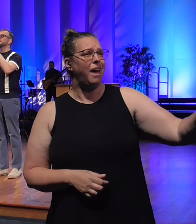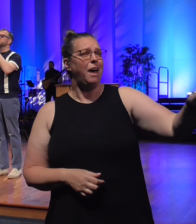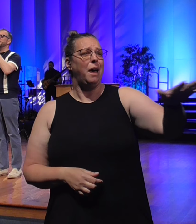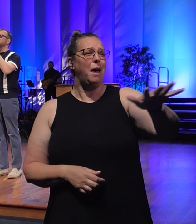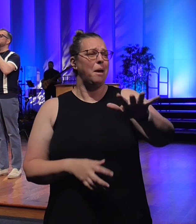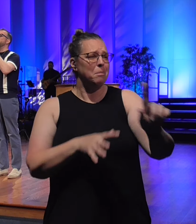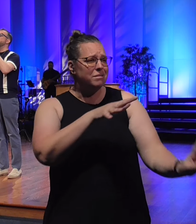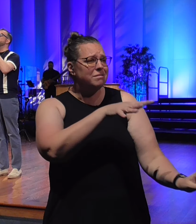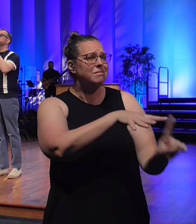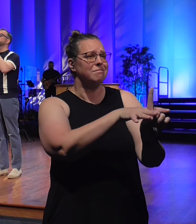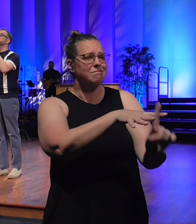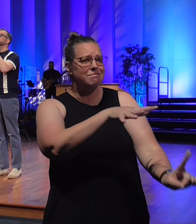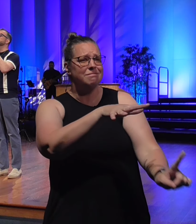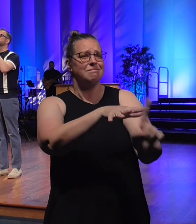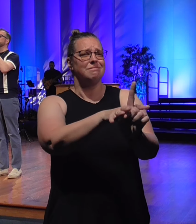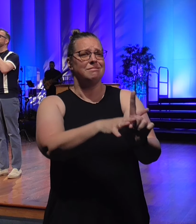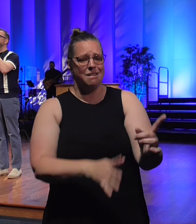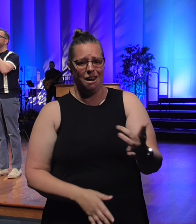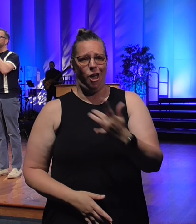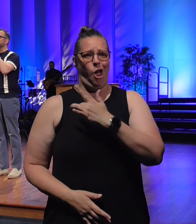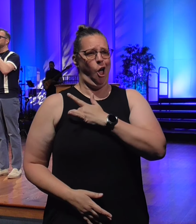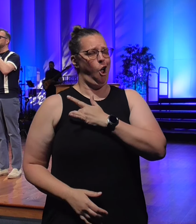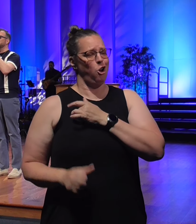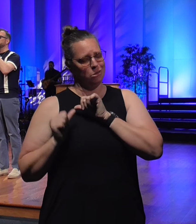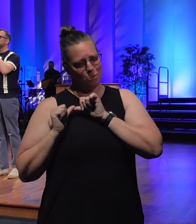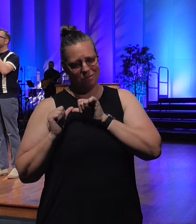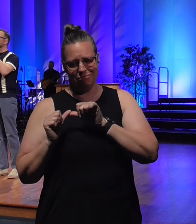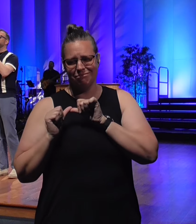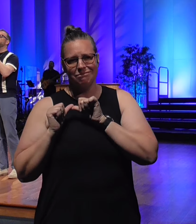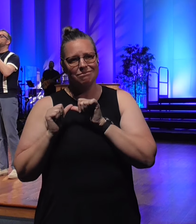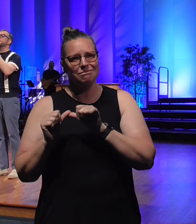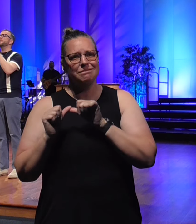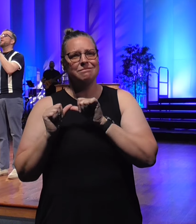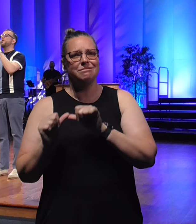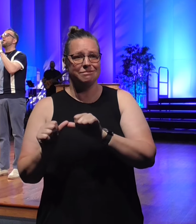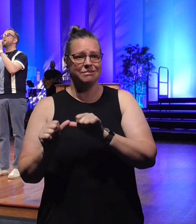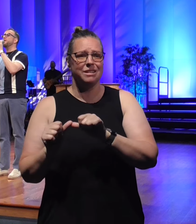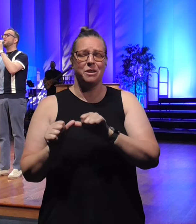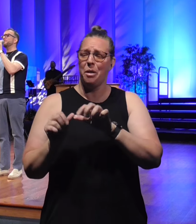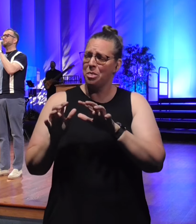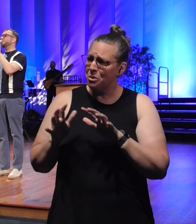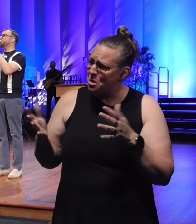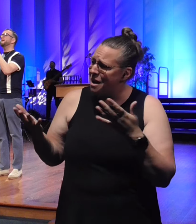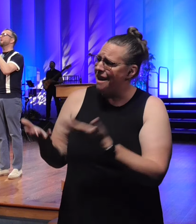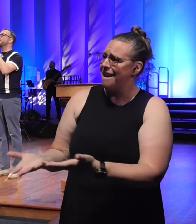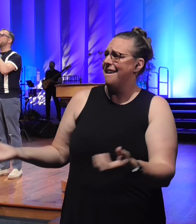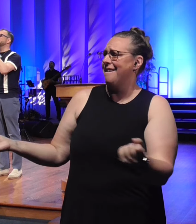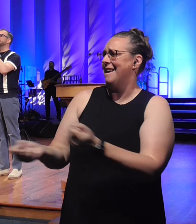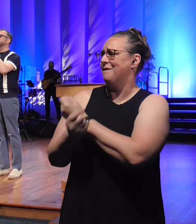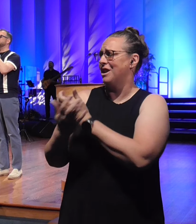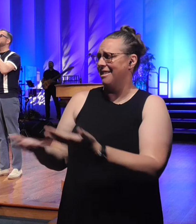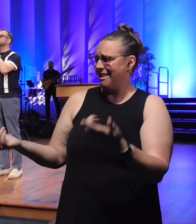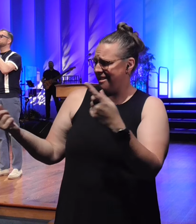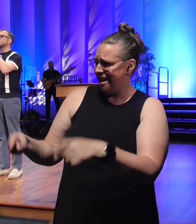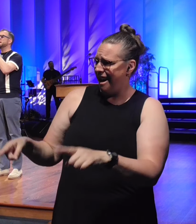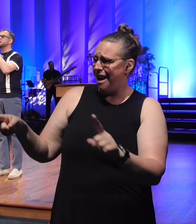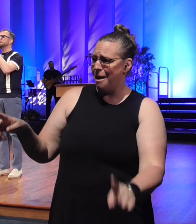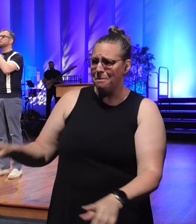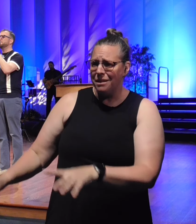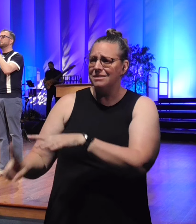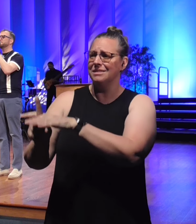all, my heart will not fail. Through it all, it